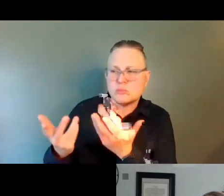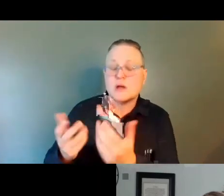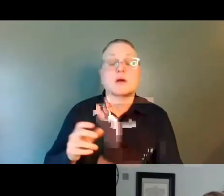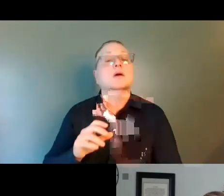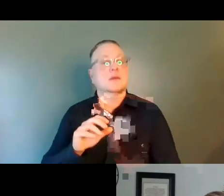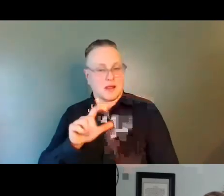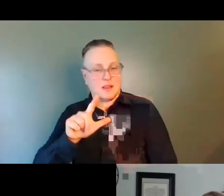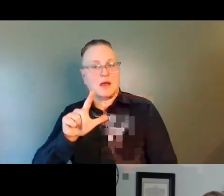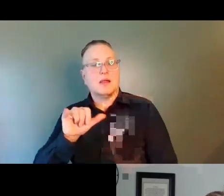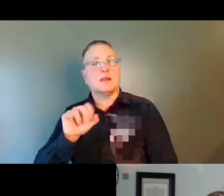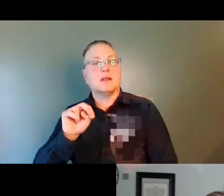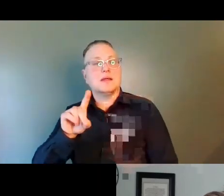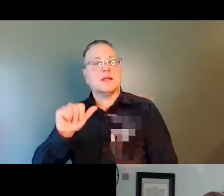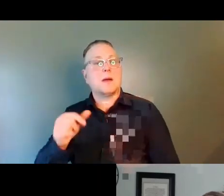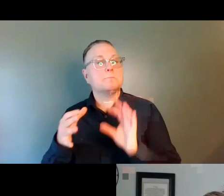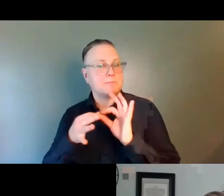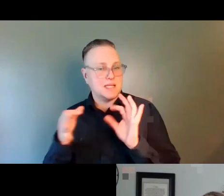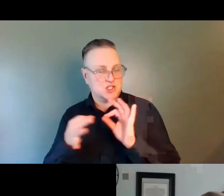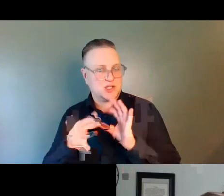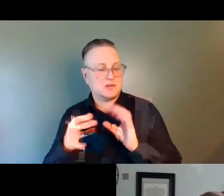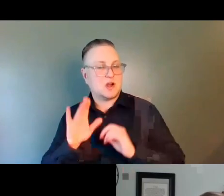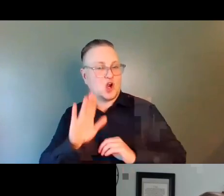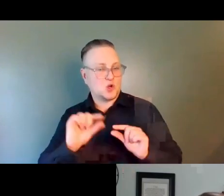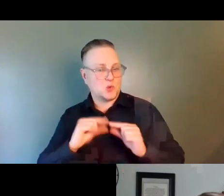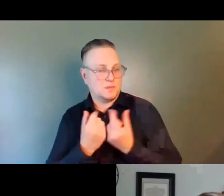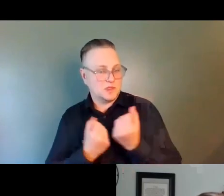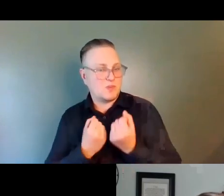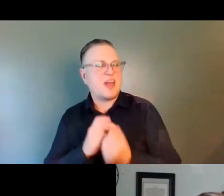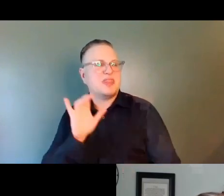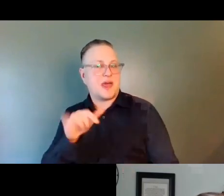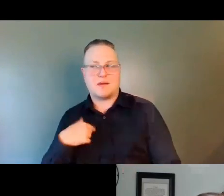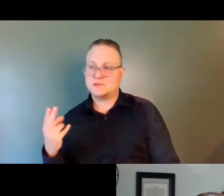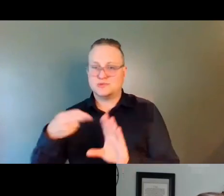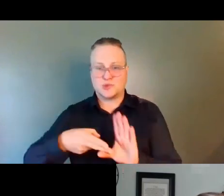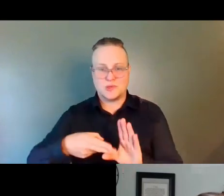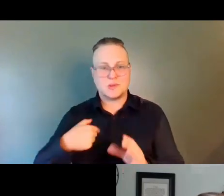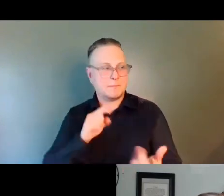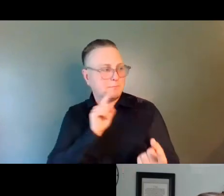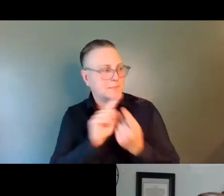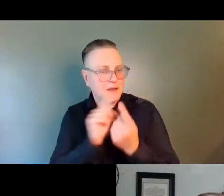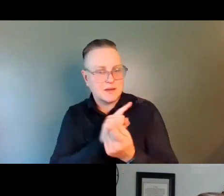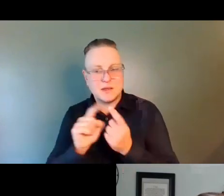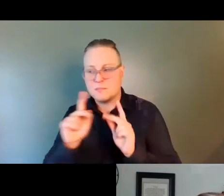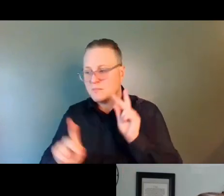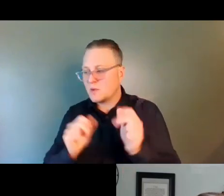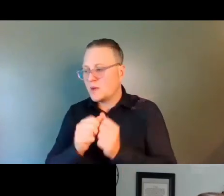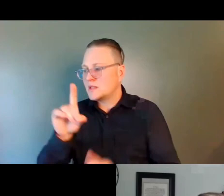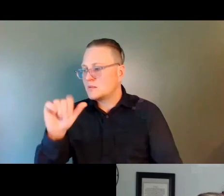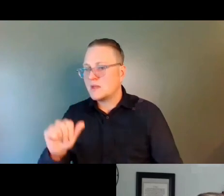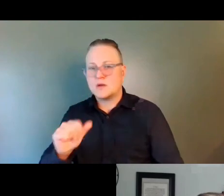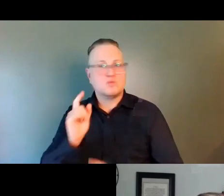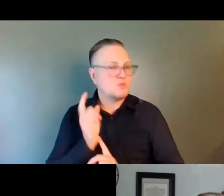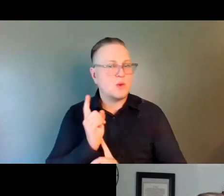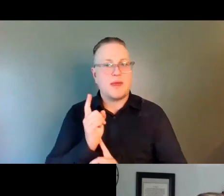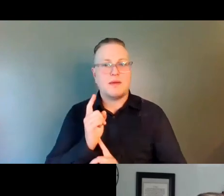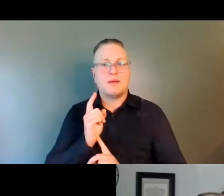in her talk. And getting to meet other adults with disabilities right away really helped me integrate my